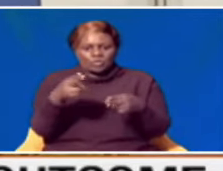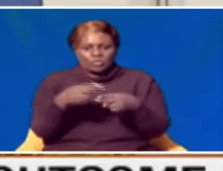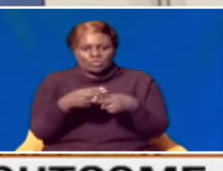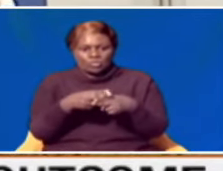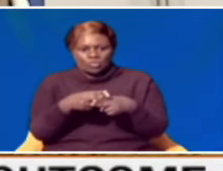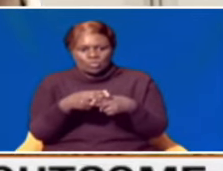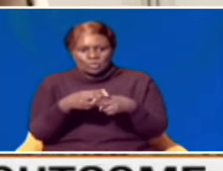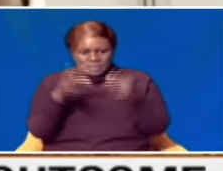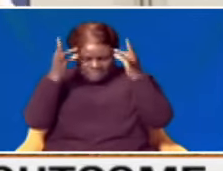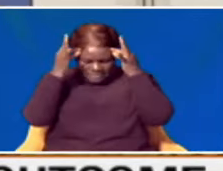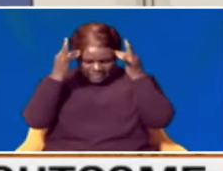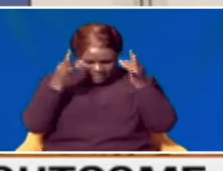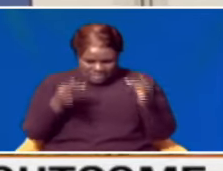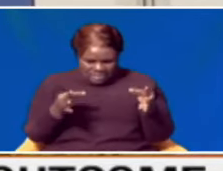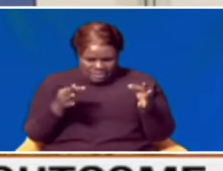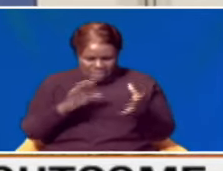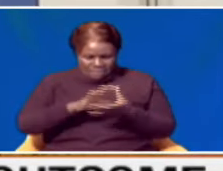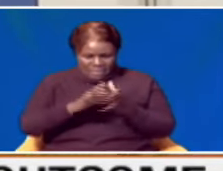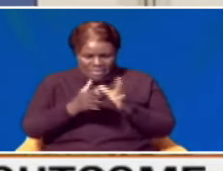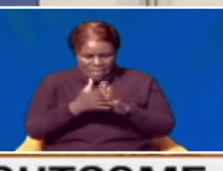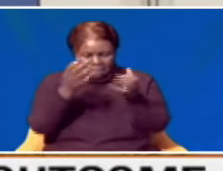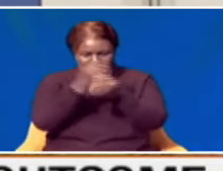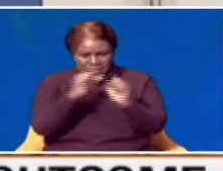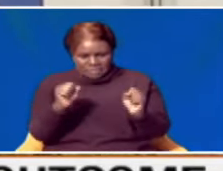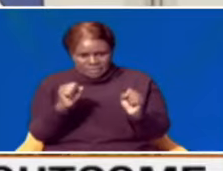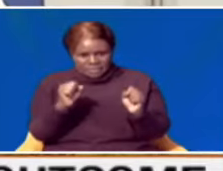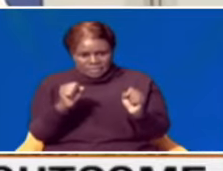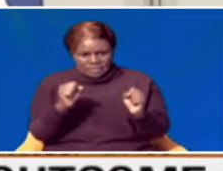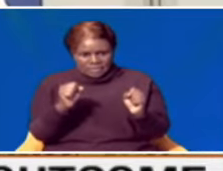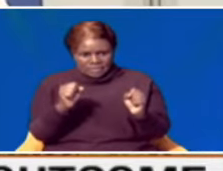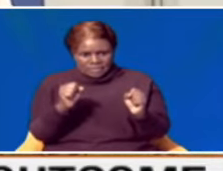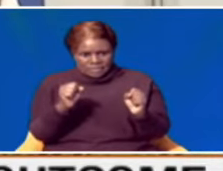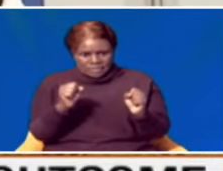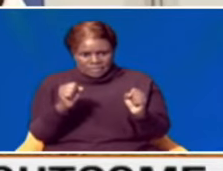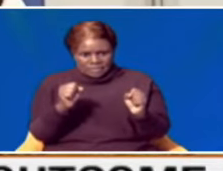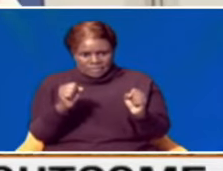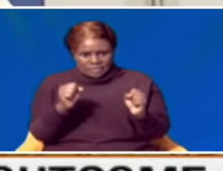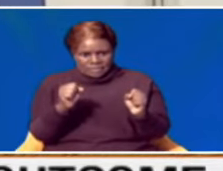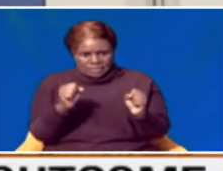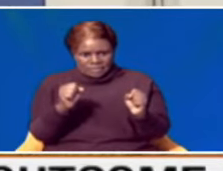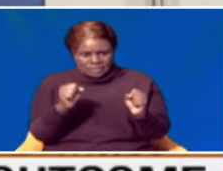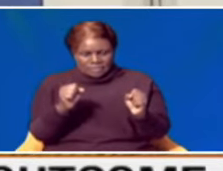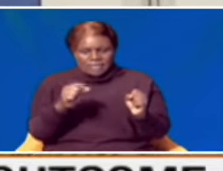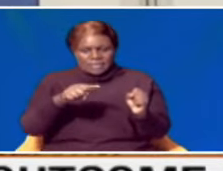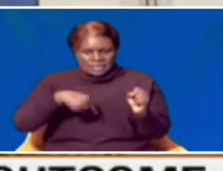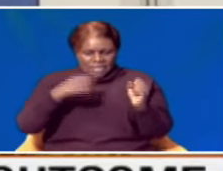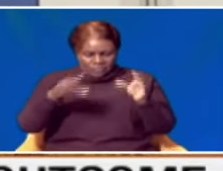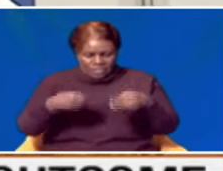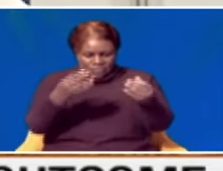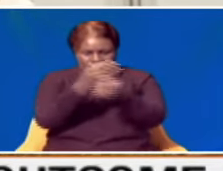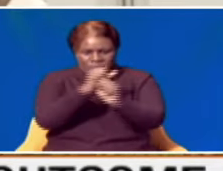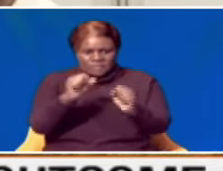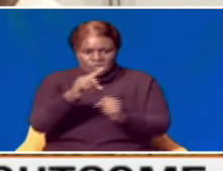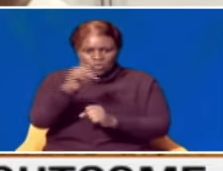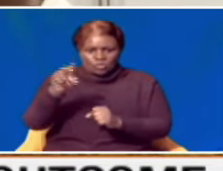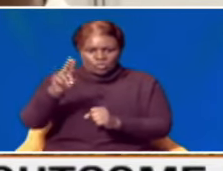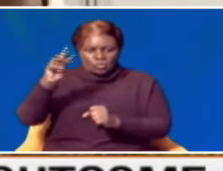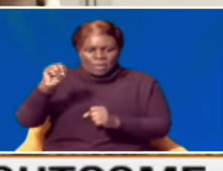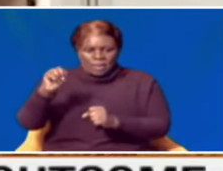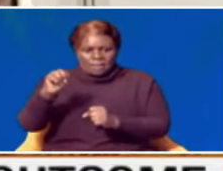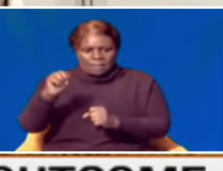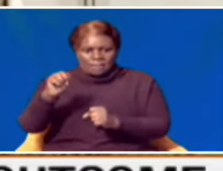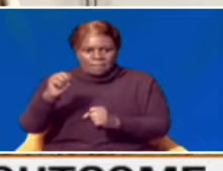we will make the determination, who becomes president, and whoever becomes president will be told that you're going to give President Zuma political